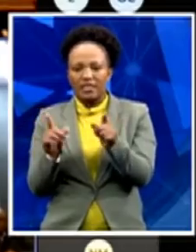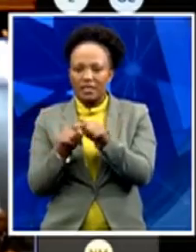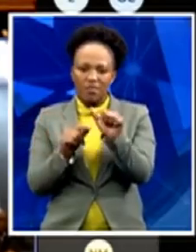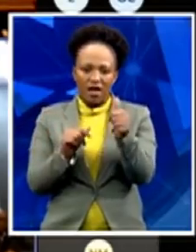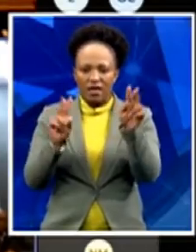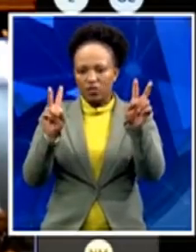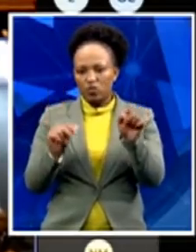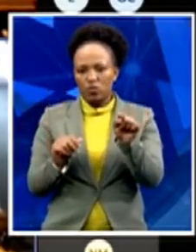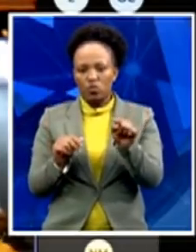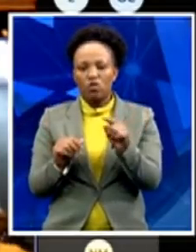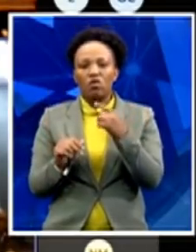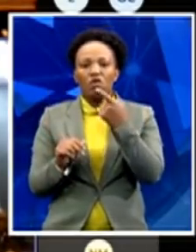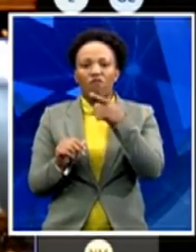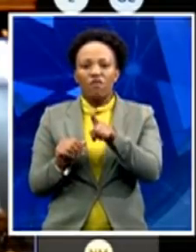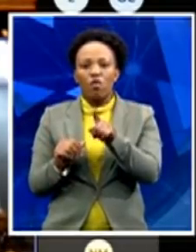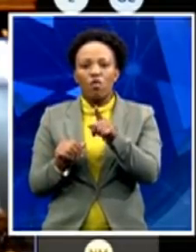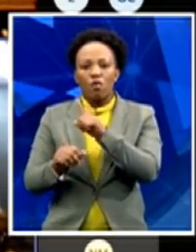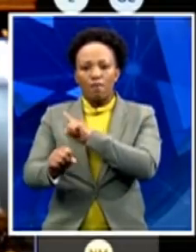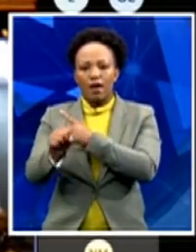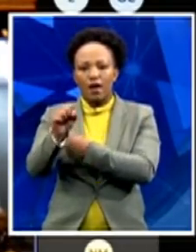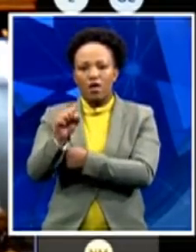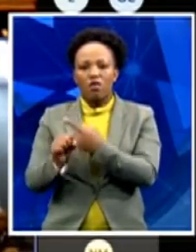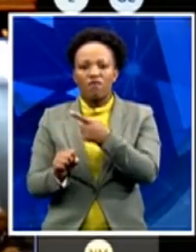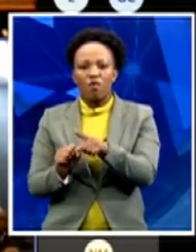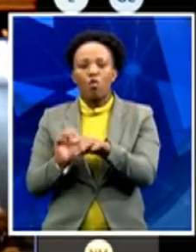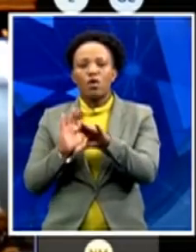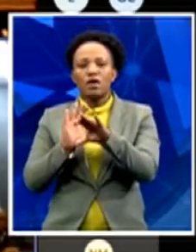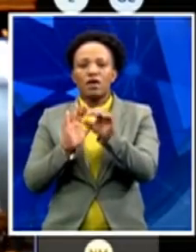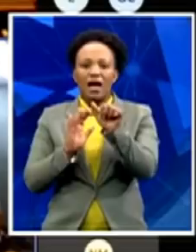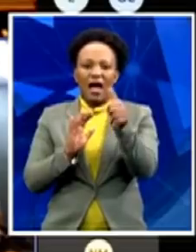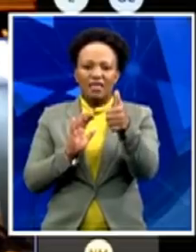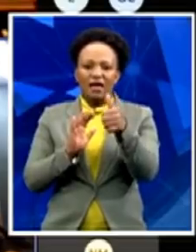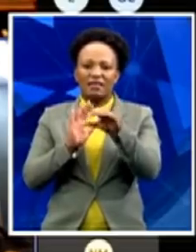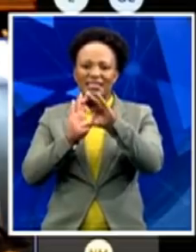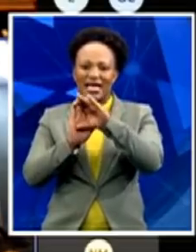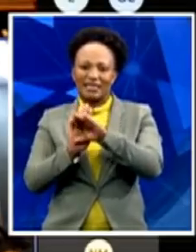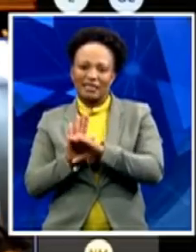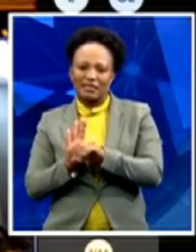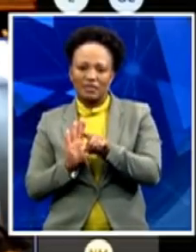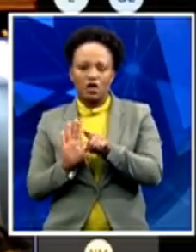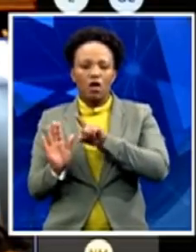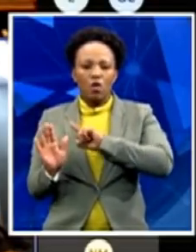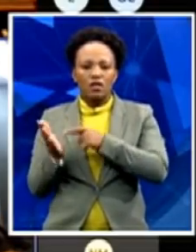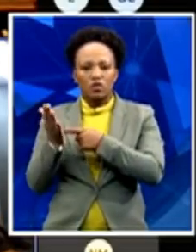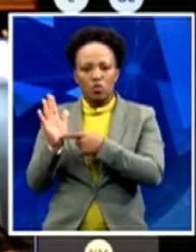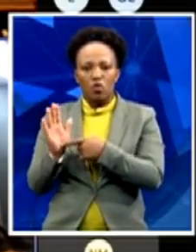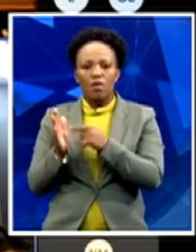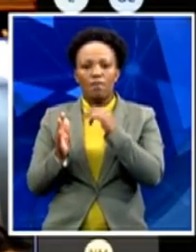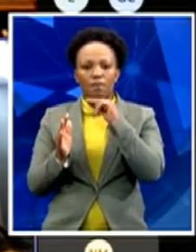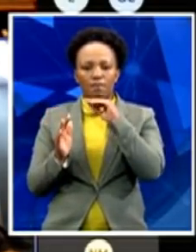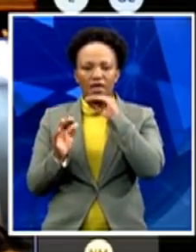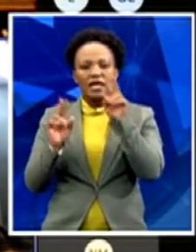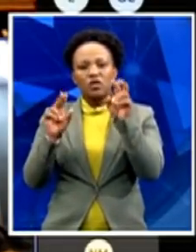the Secretary-General, because that gives an impression that those issues have been prejudged before they've been argued in the